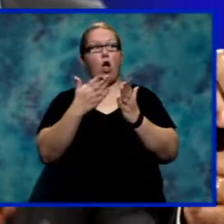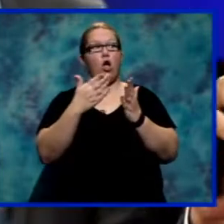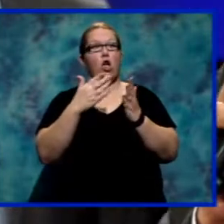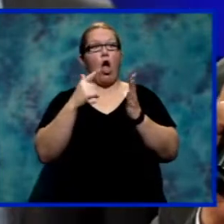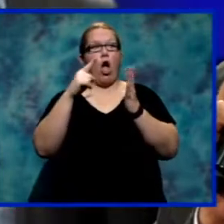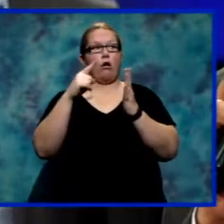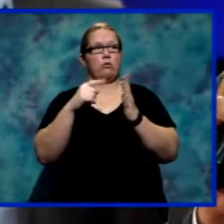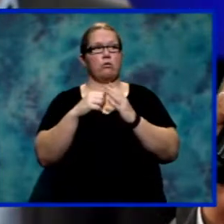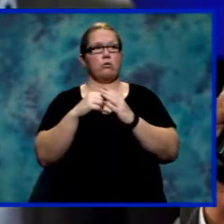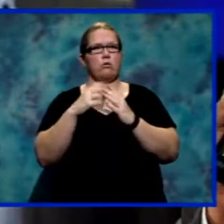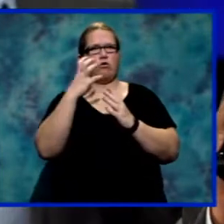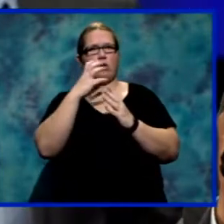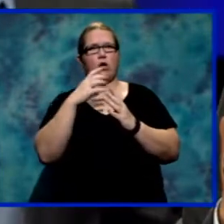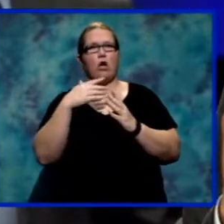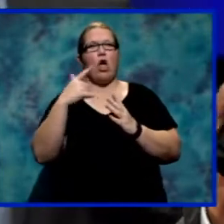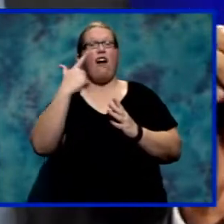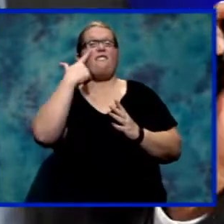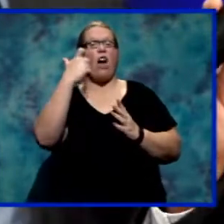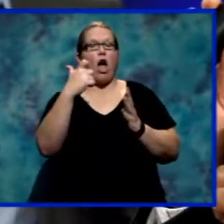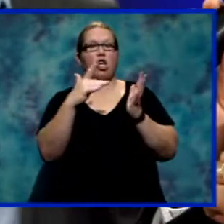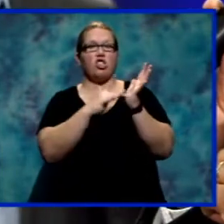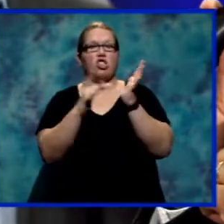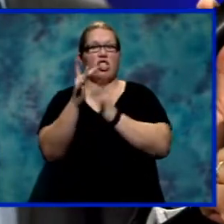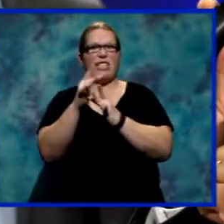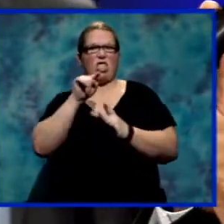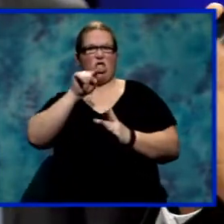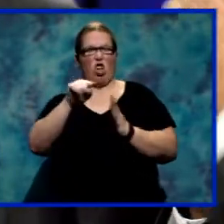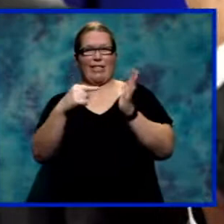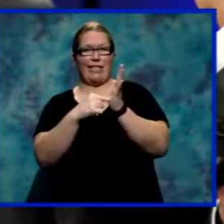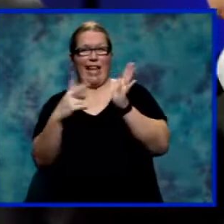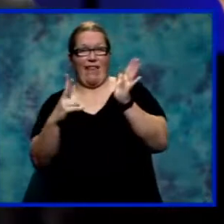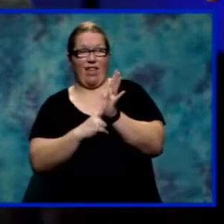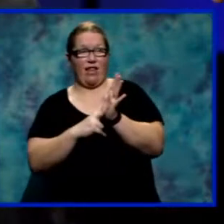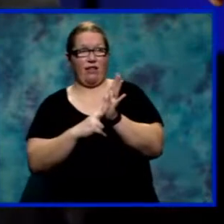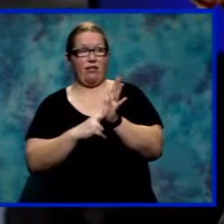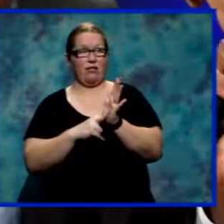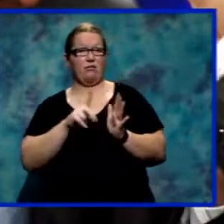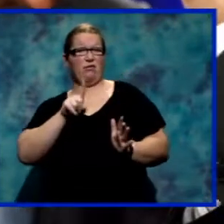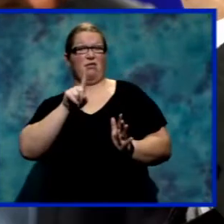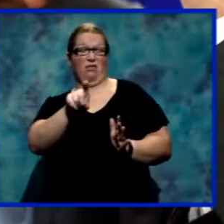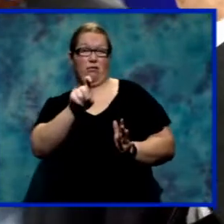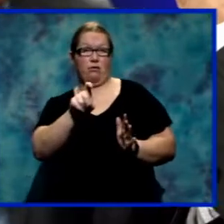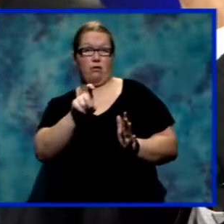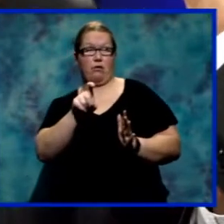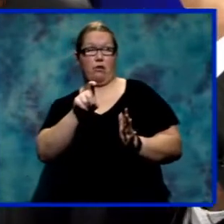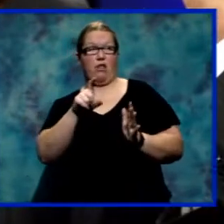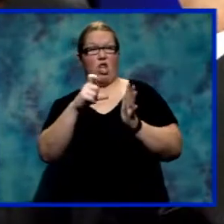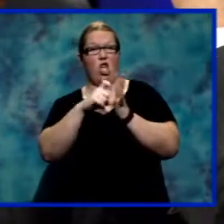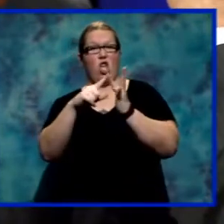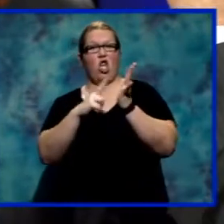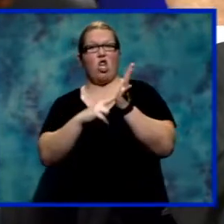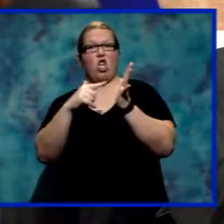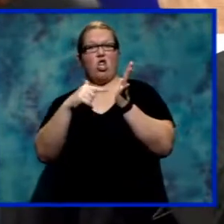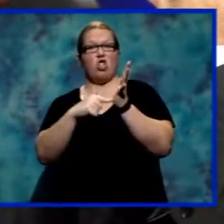myadventist.org, No, sorry. It's findjesus.tv, and just hit that donate TV